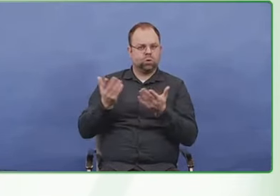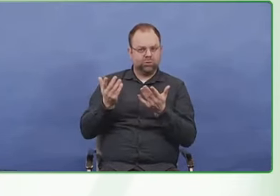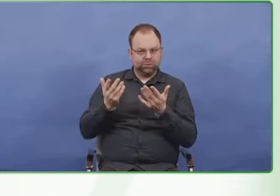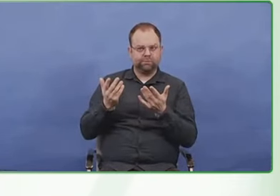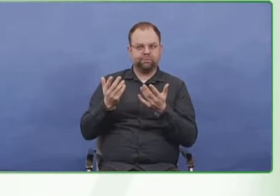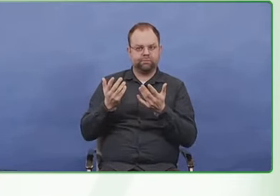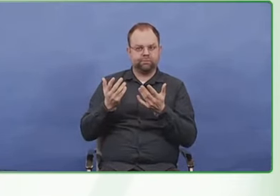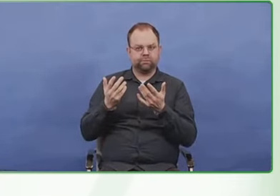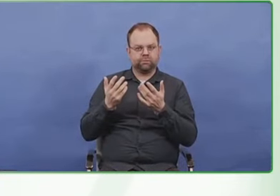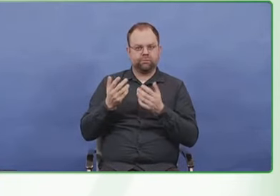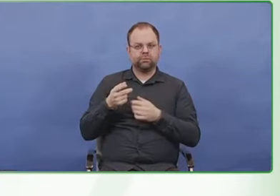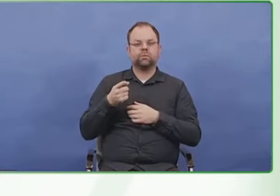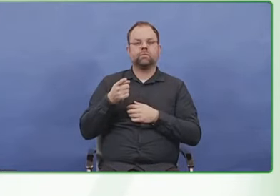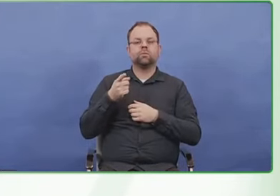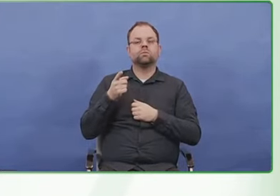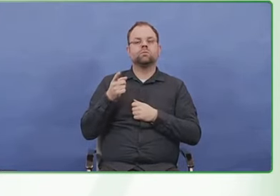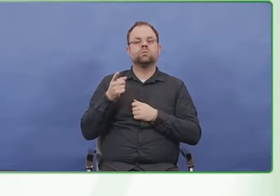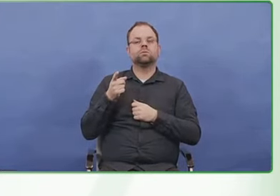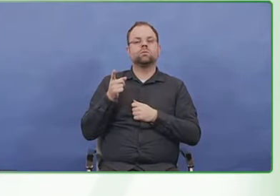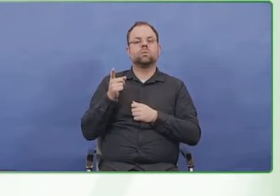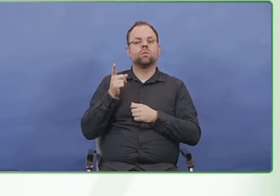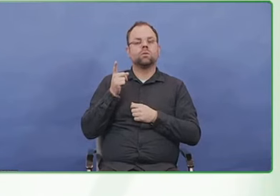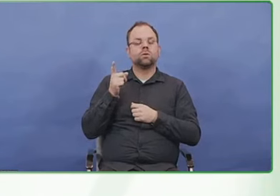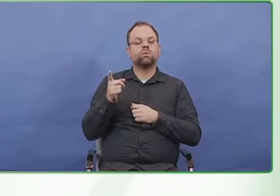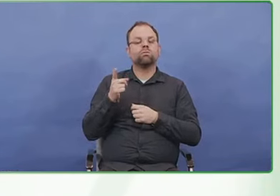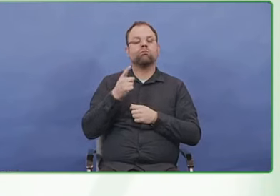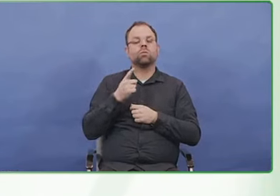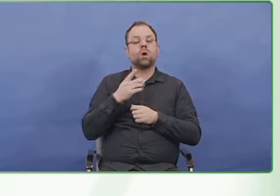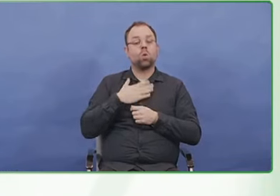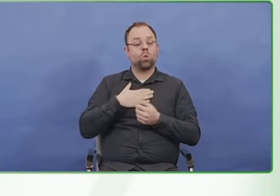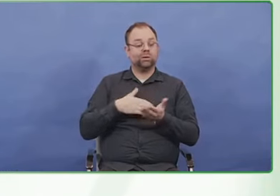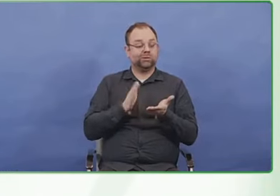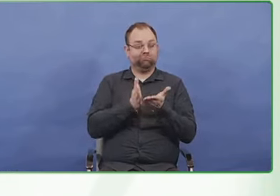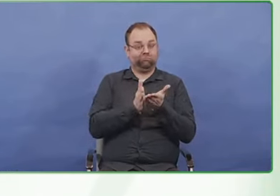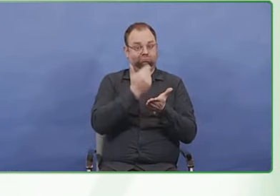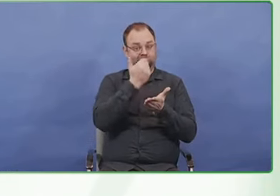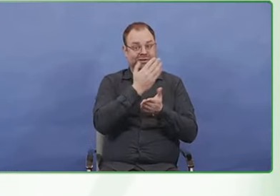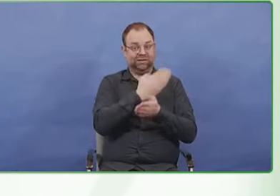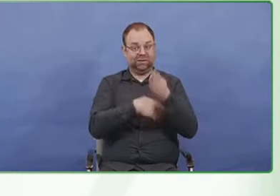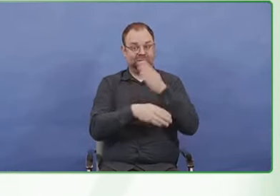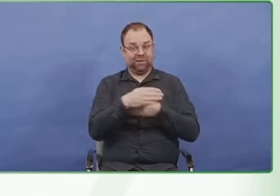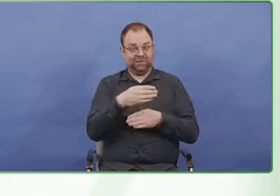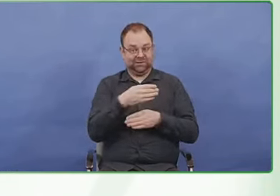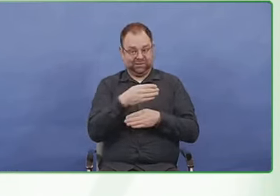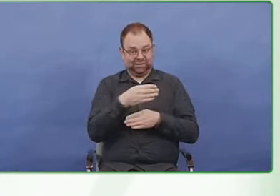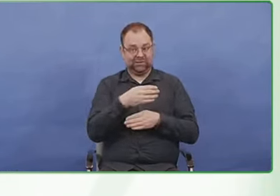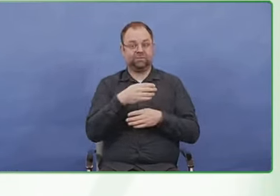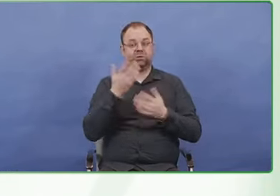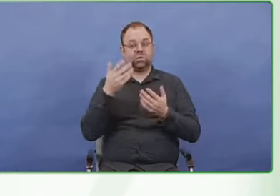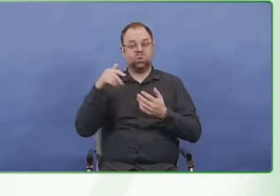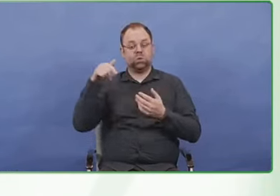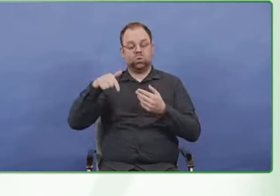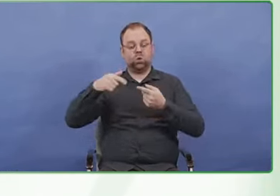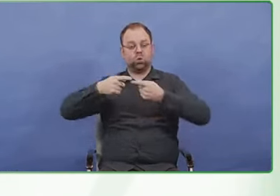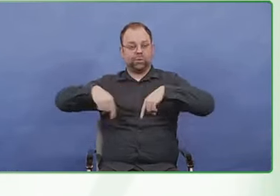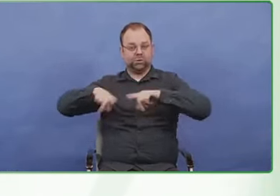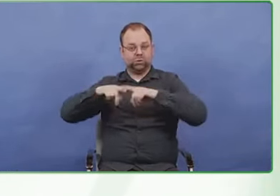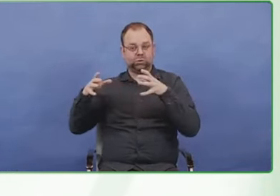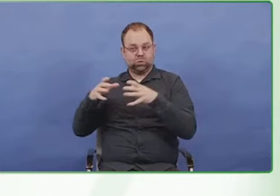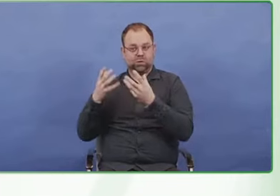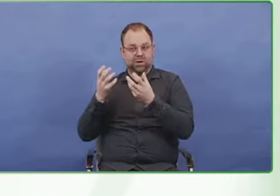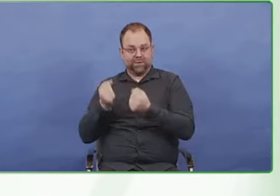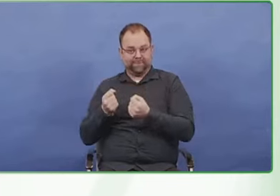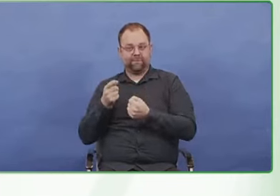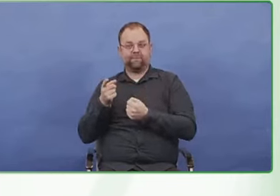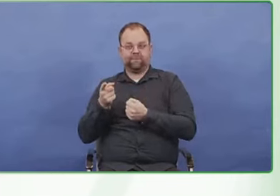Secondly, the objective is to promote the health and well-being of persons with disabilities. So there are five distinct actions you can see there, which